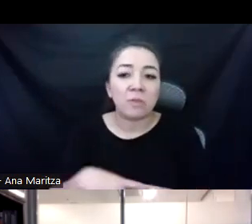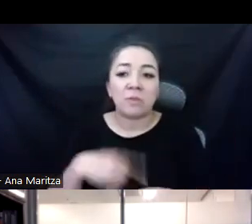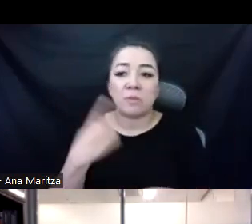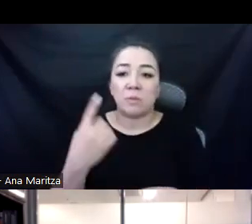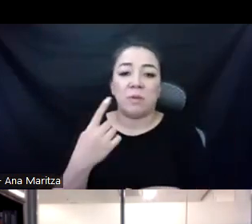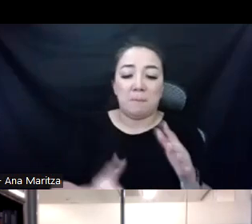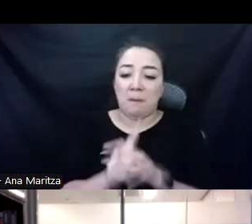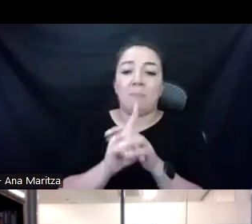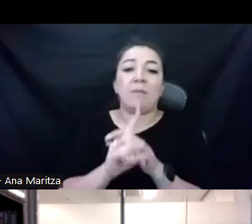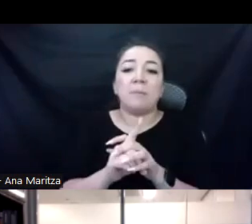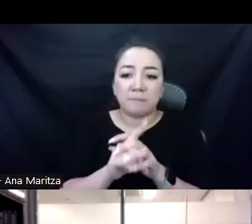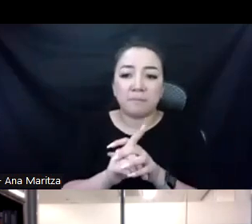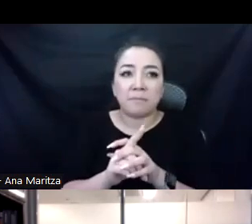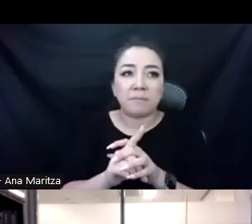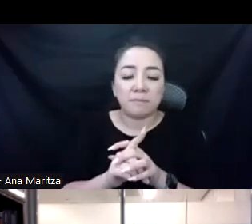popped up around